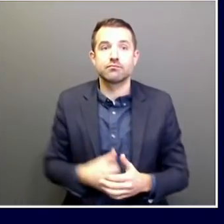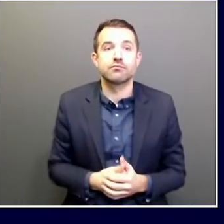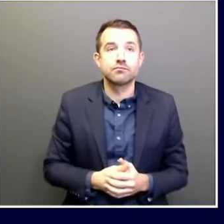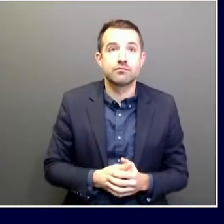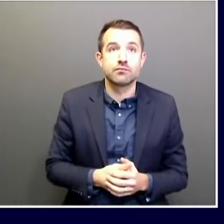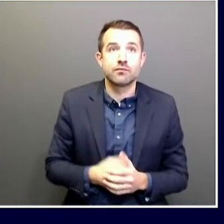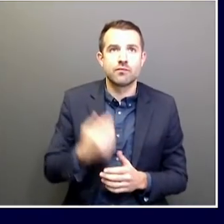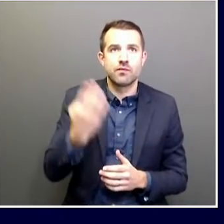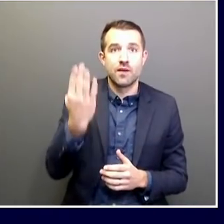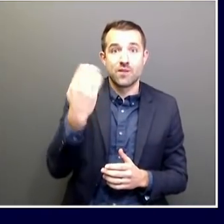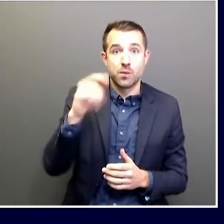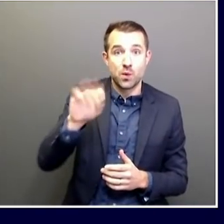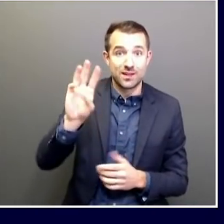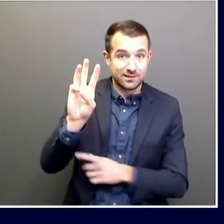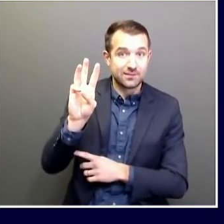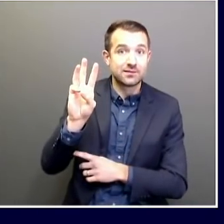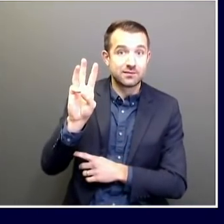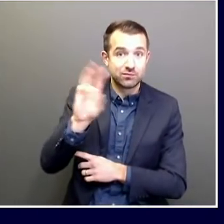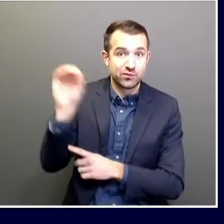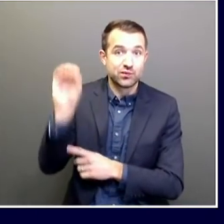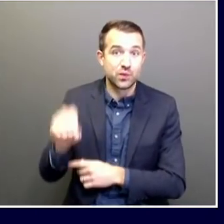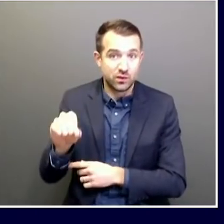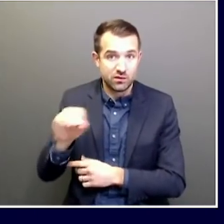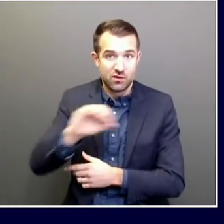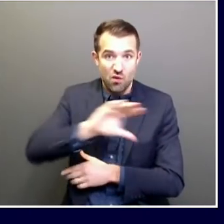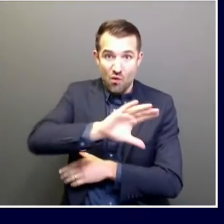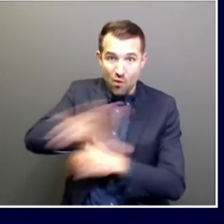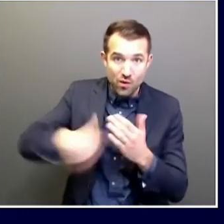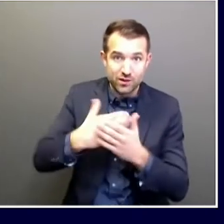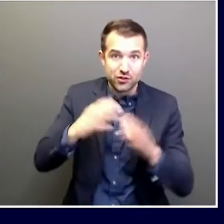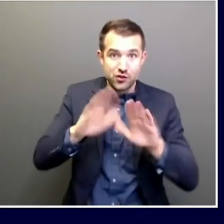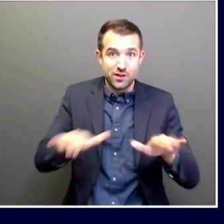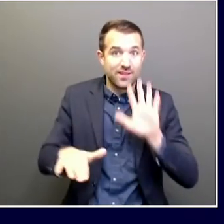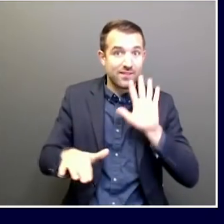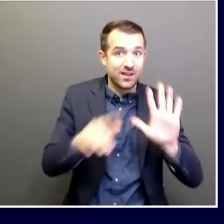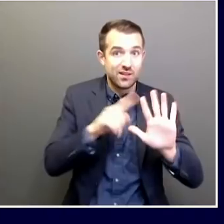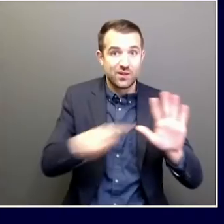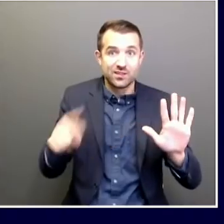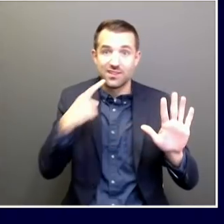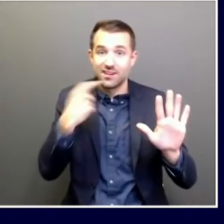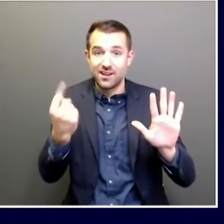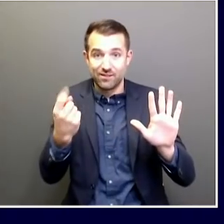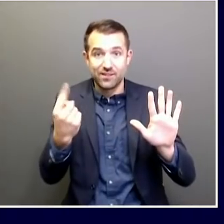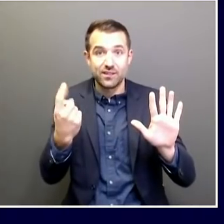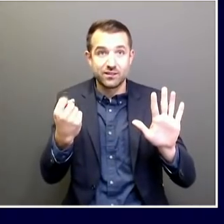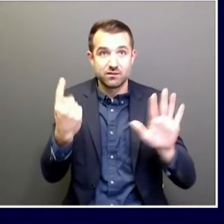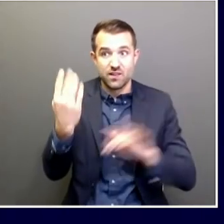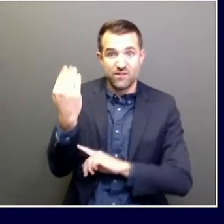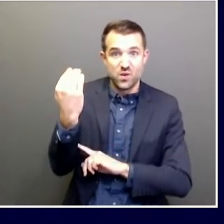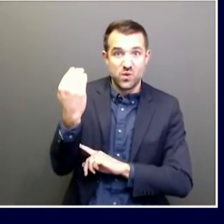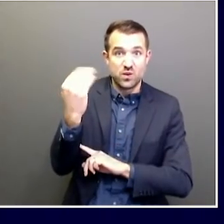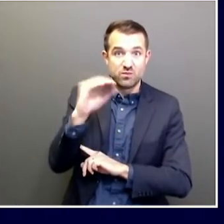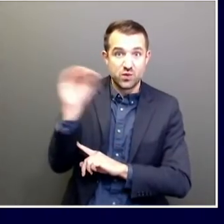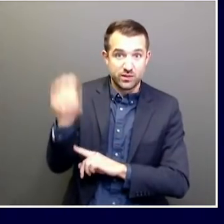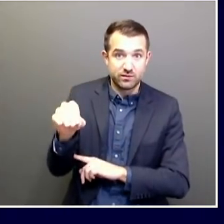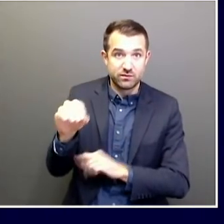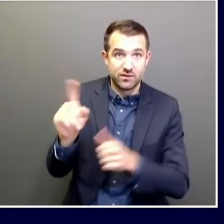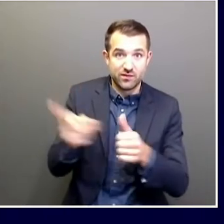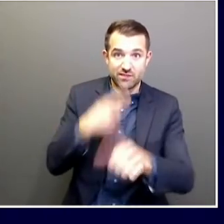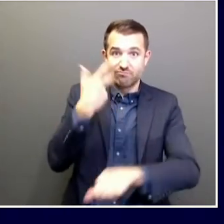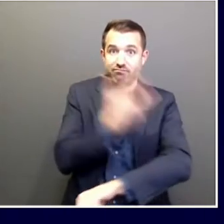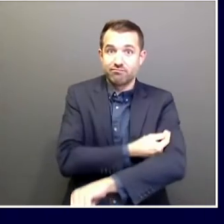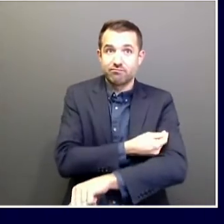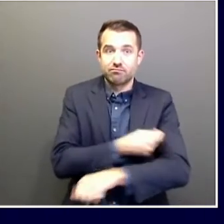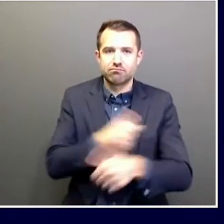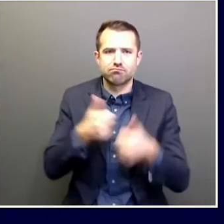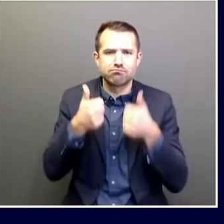14.6% of the entire population of kids in Maine between the ages of 5 to 11. We are off to a strong start there. We just want to